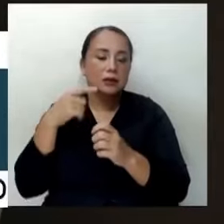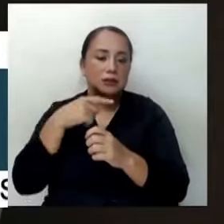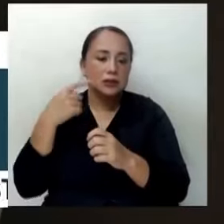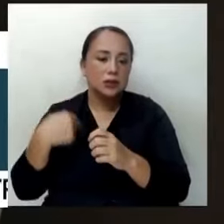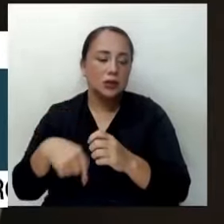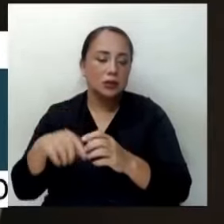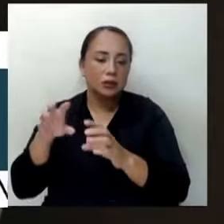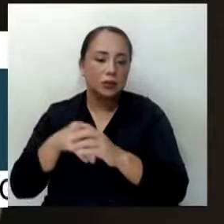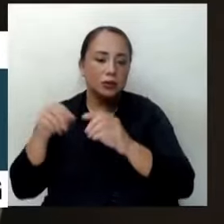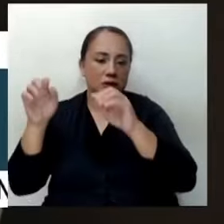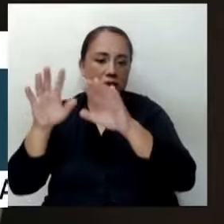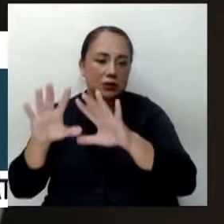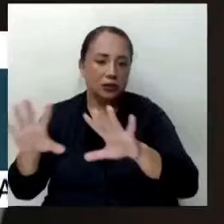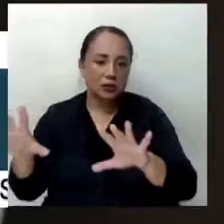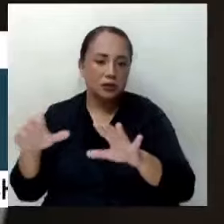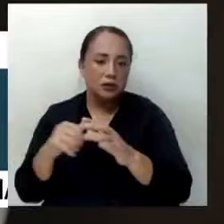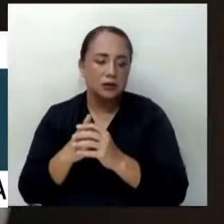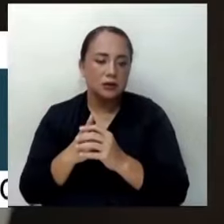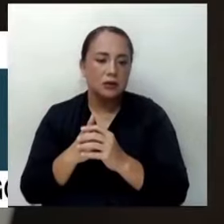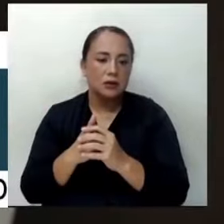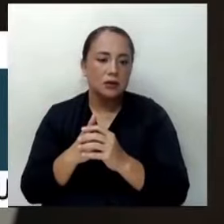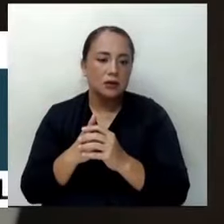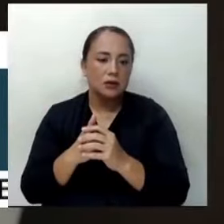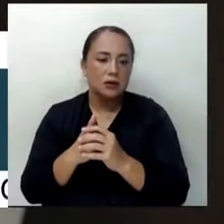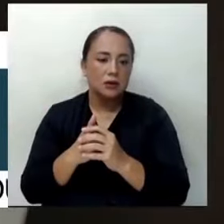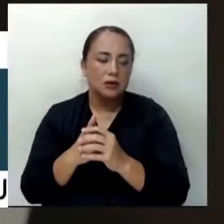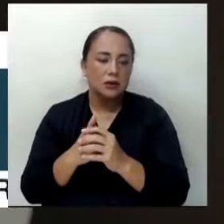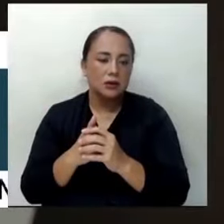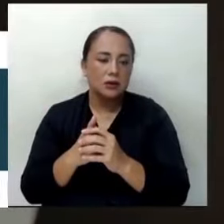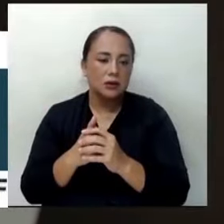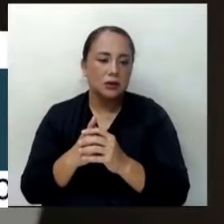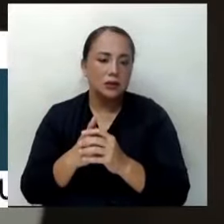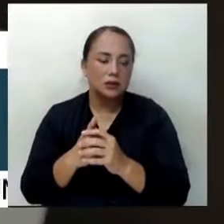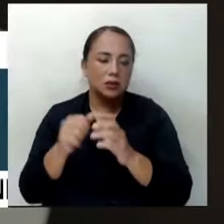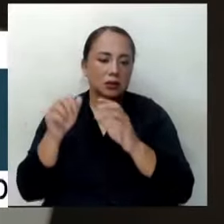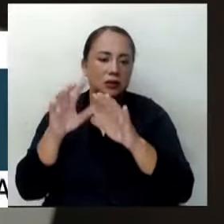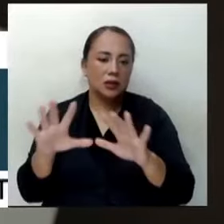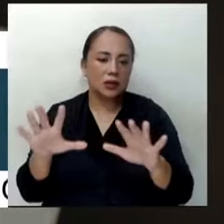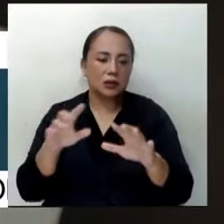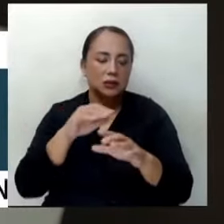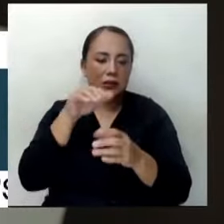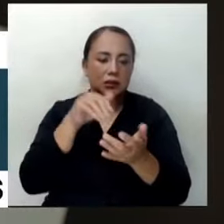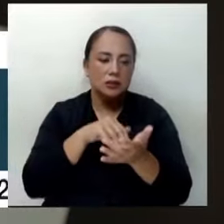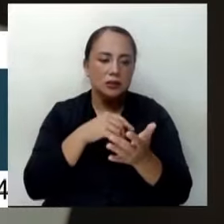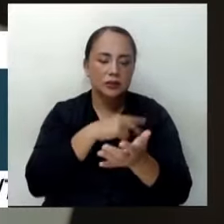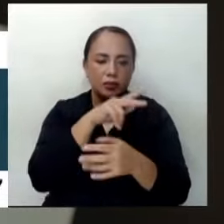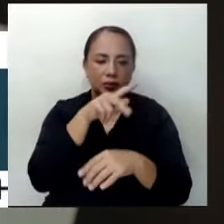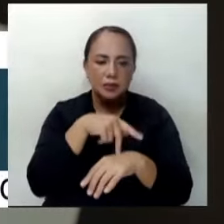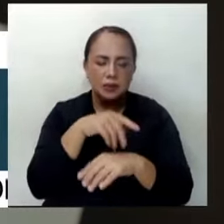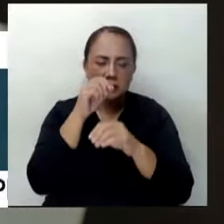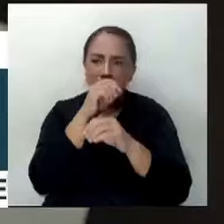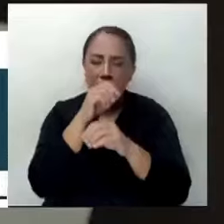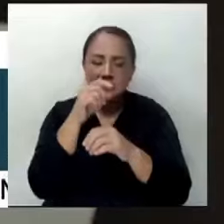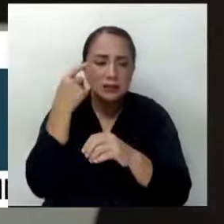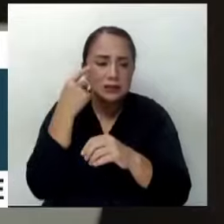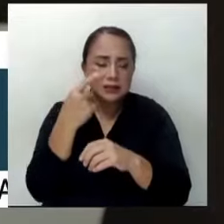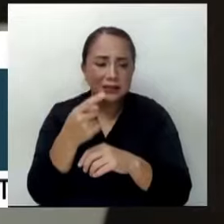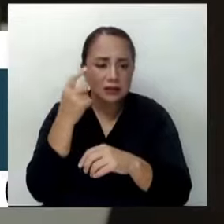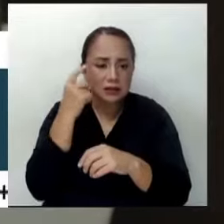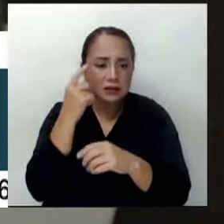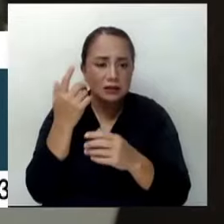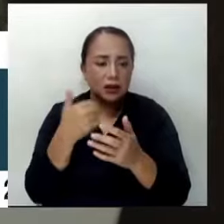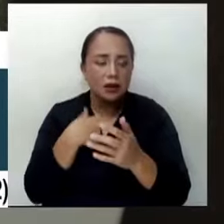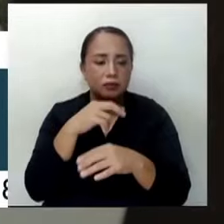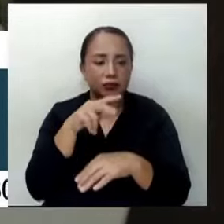for its economic recovery. Sa gitna po ng ASEAN ang Pilipinas. Ba't gigirahin mo ang Pilipinas na